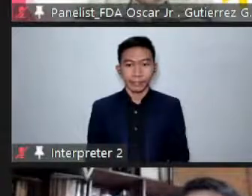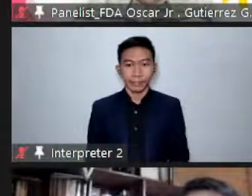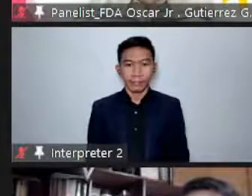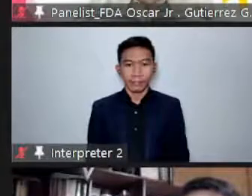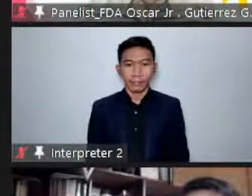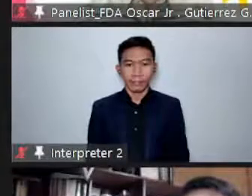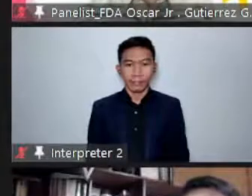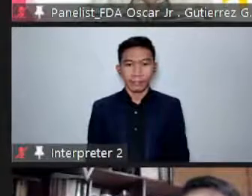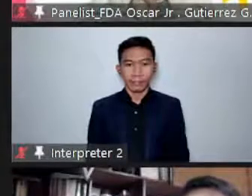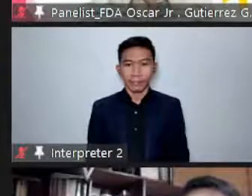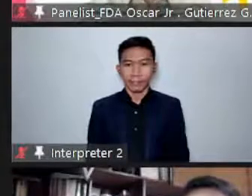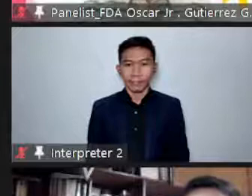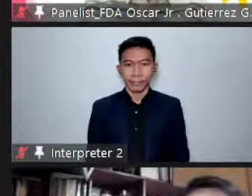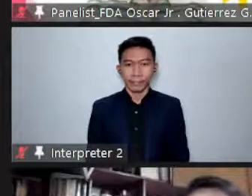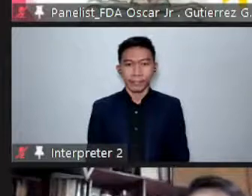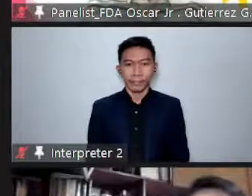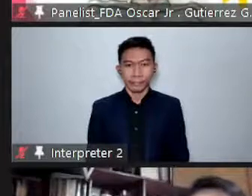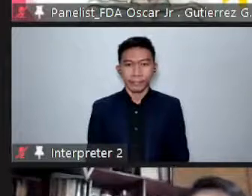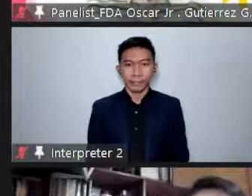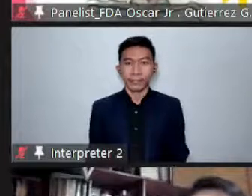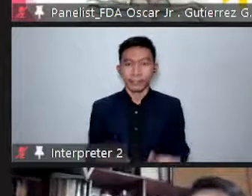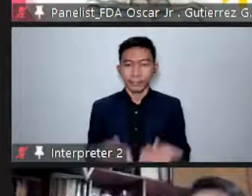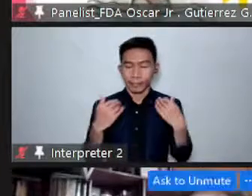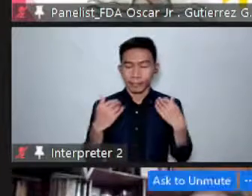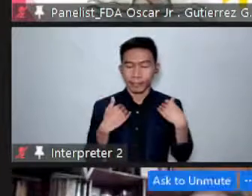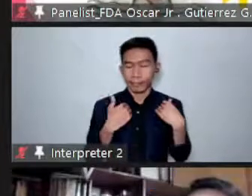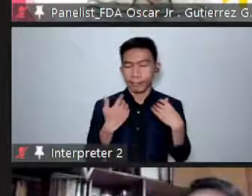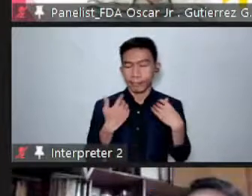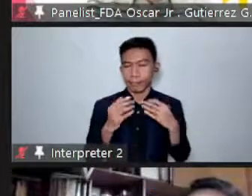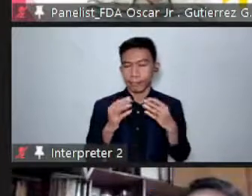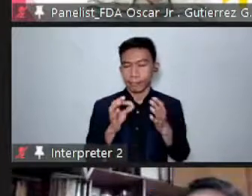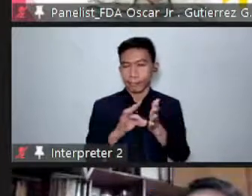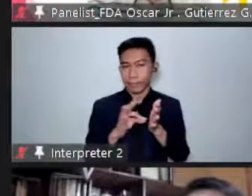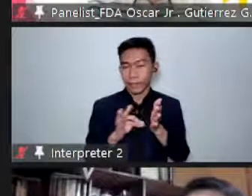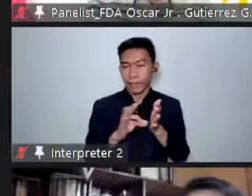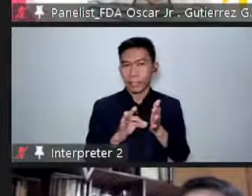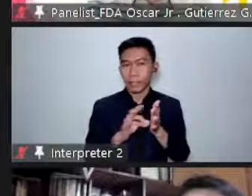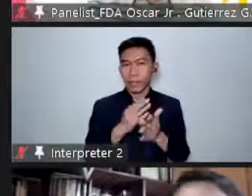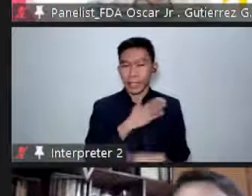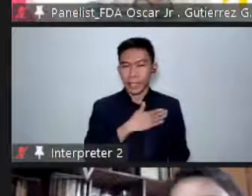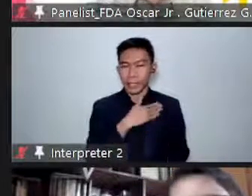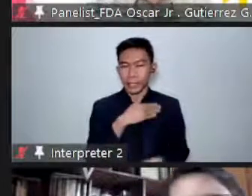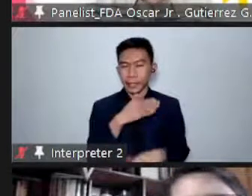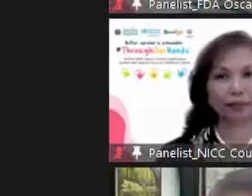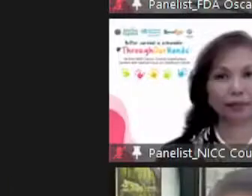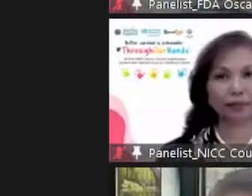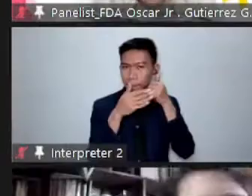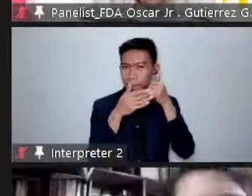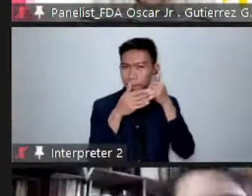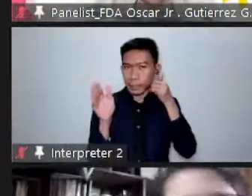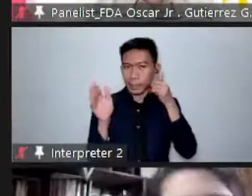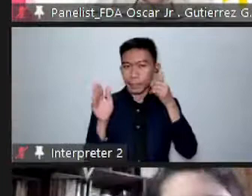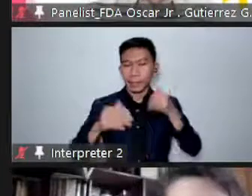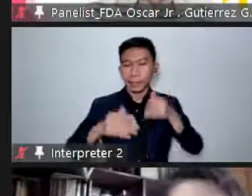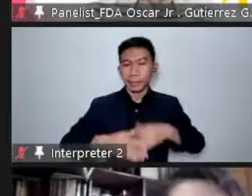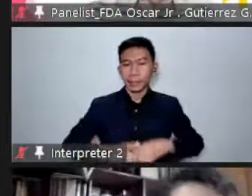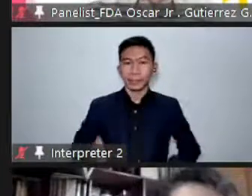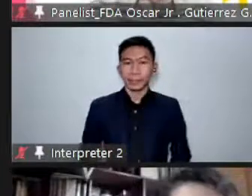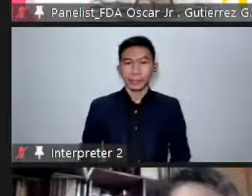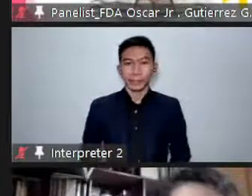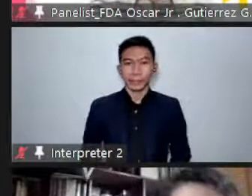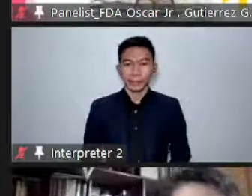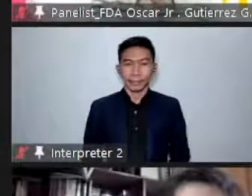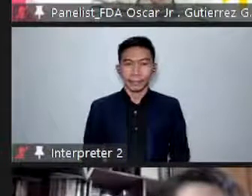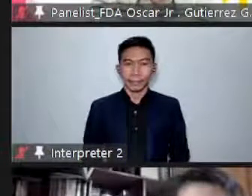Jose? I'll be giving the cue na lang po. Kindly keep your cameras open po. 1,